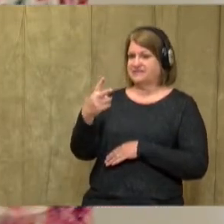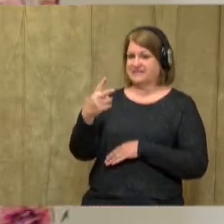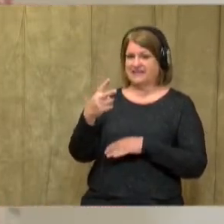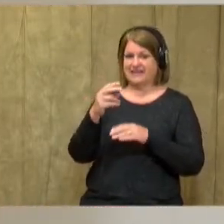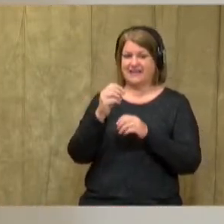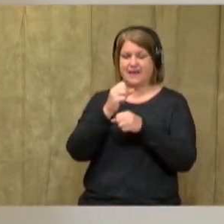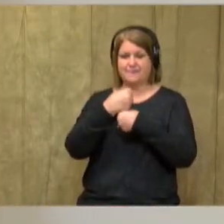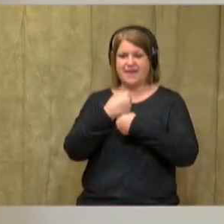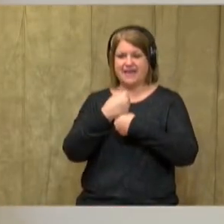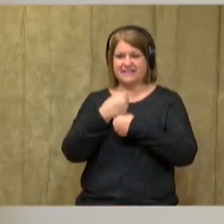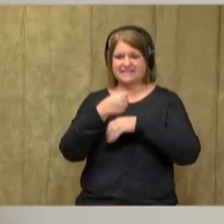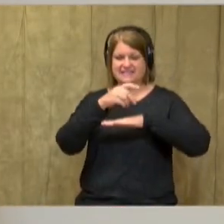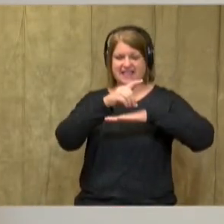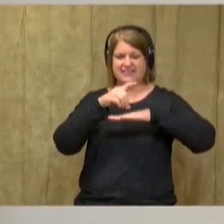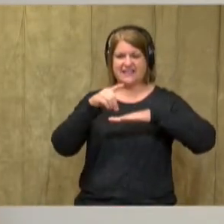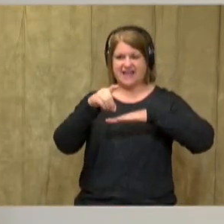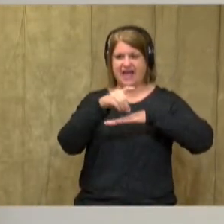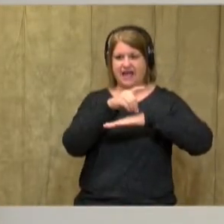you're making.